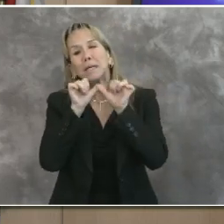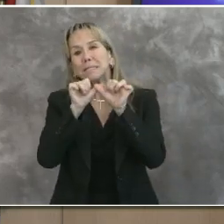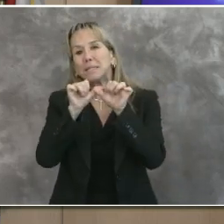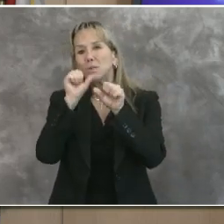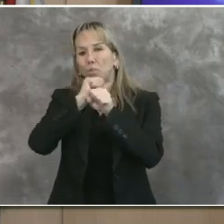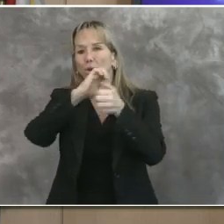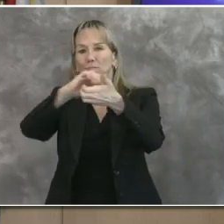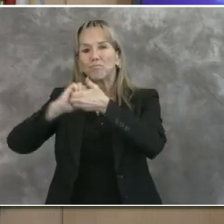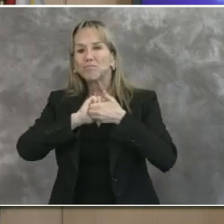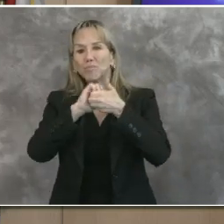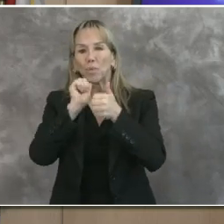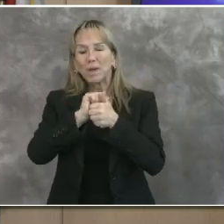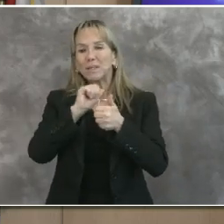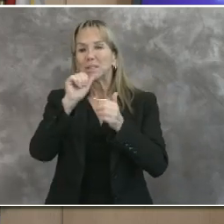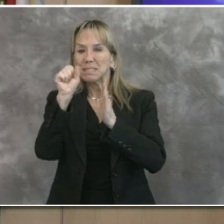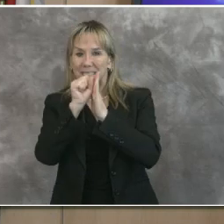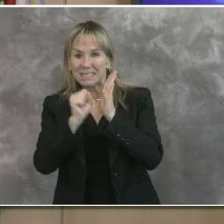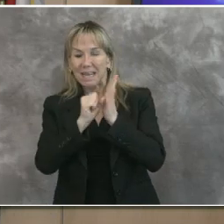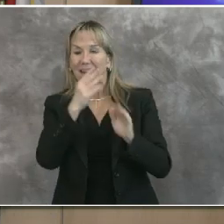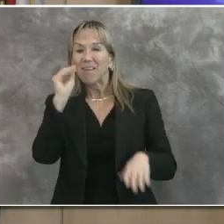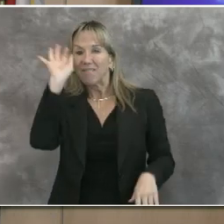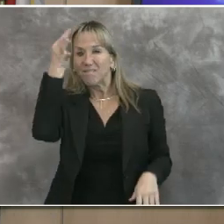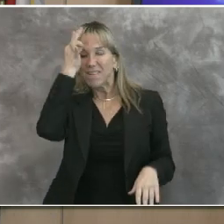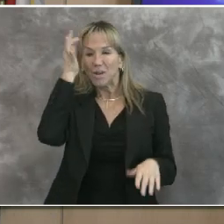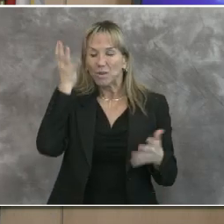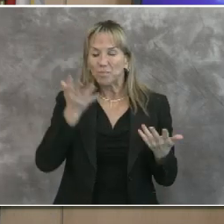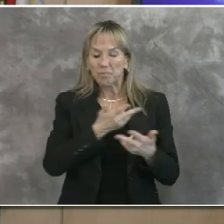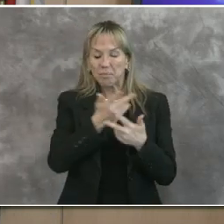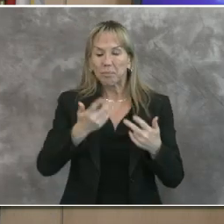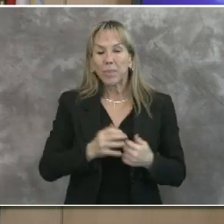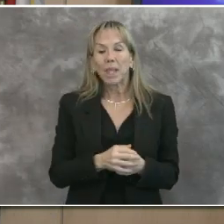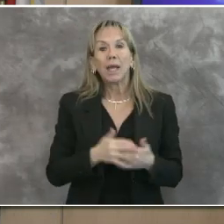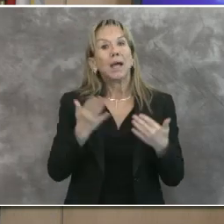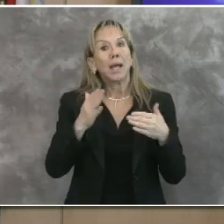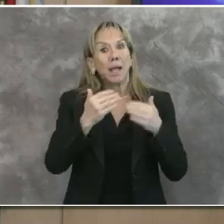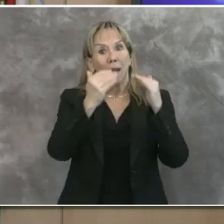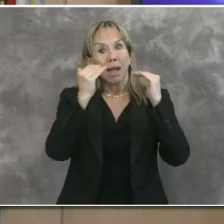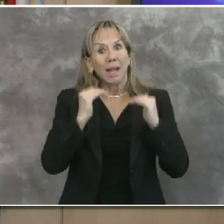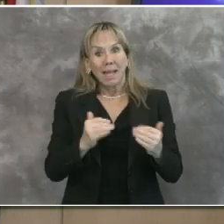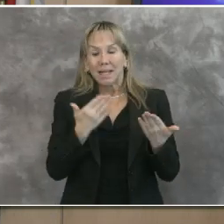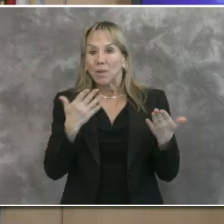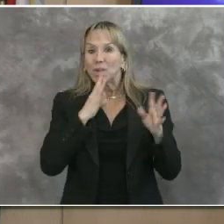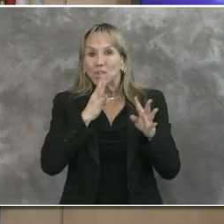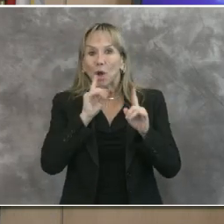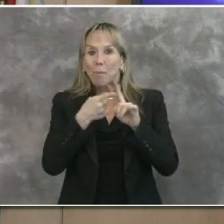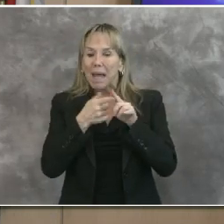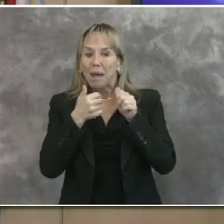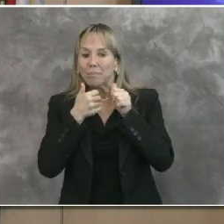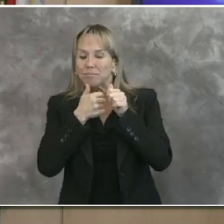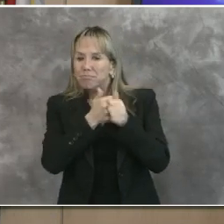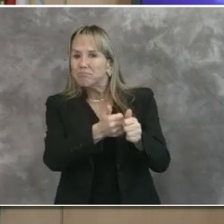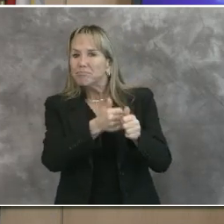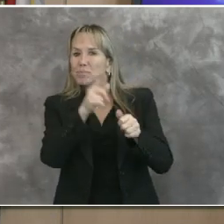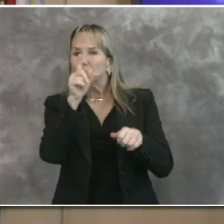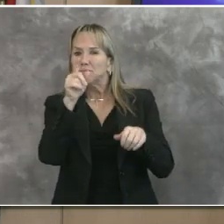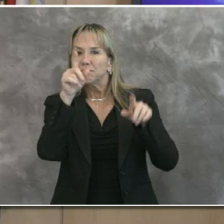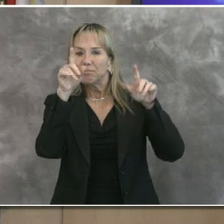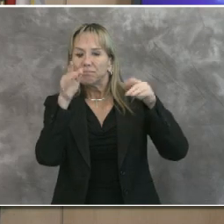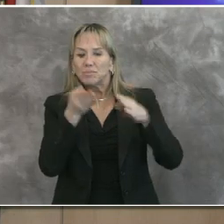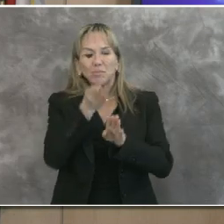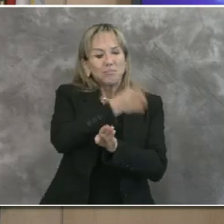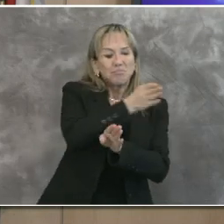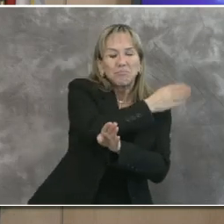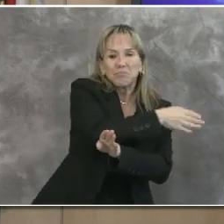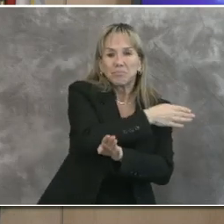federal government. The second area is around testing, tracing, and treatment. We know there's been a lot of discussion around testing, and we know that that will